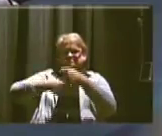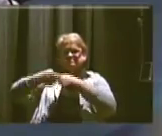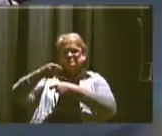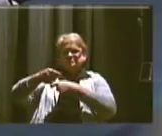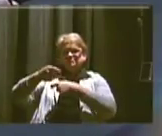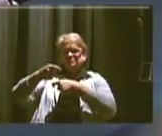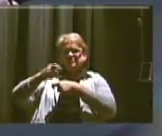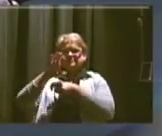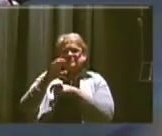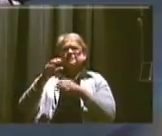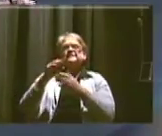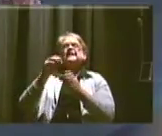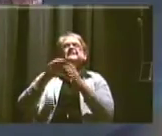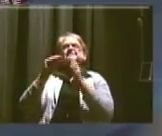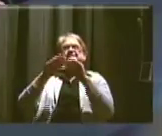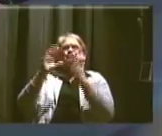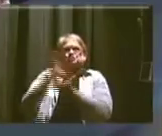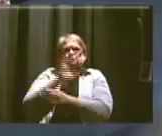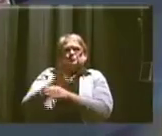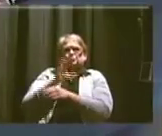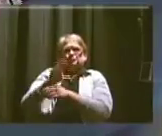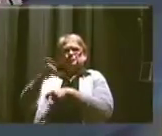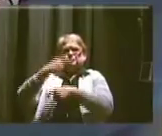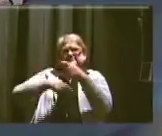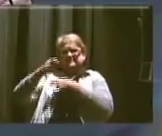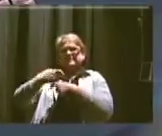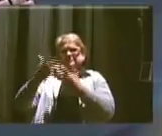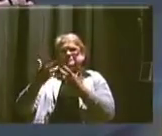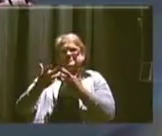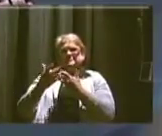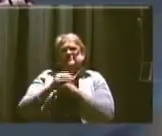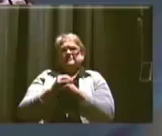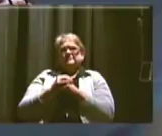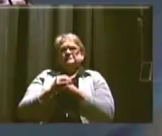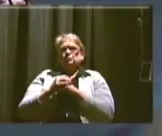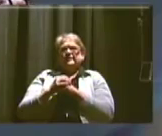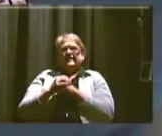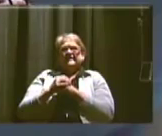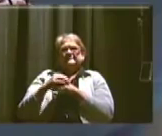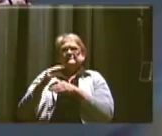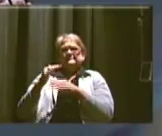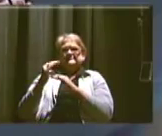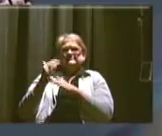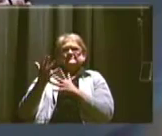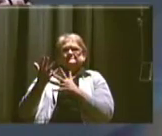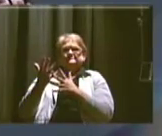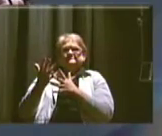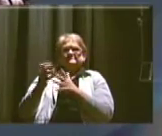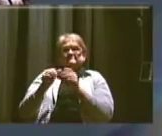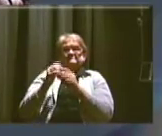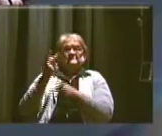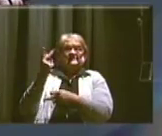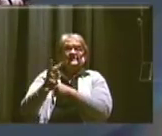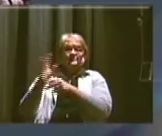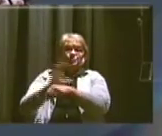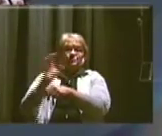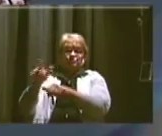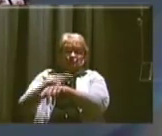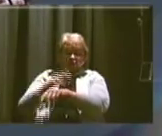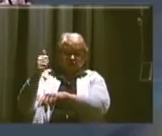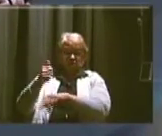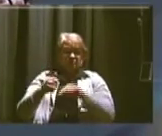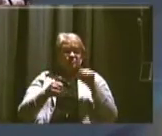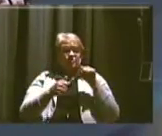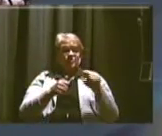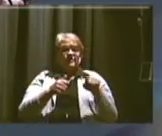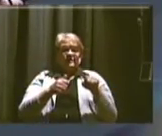to basically stay afloat, we had to contract some of those. So basically, the way this works is